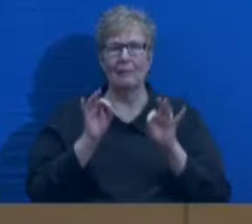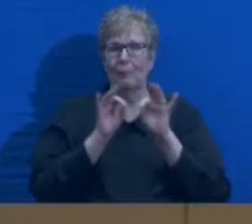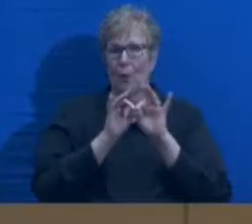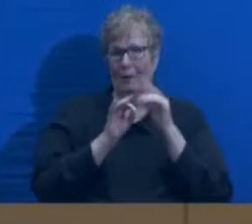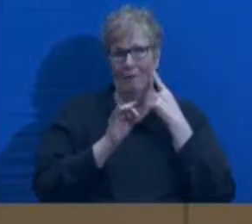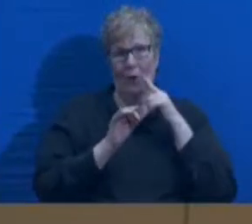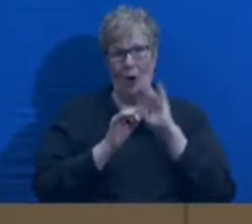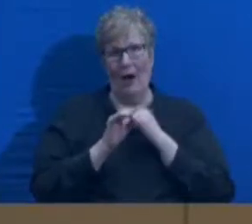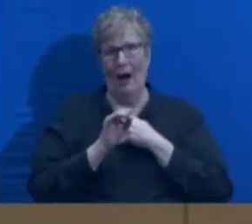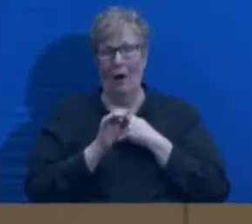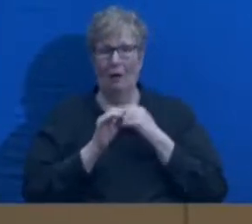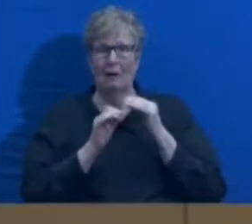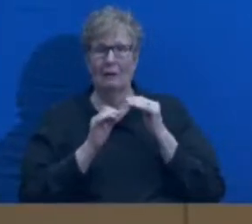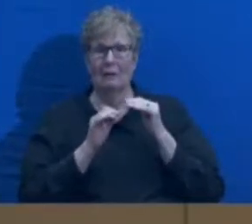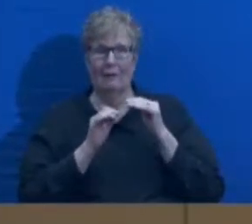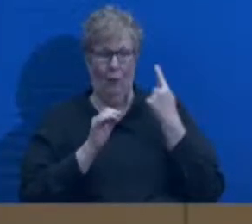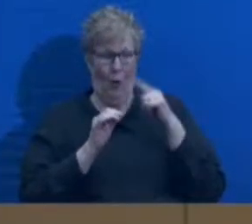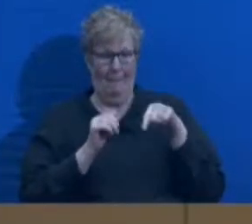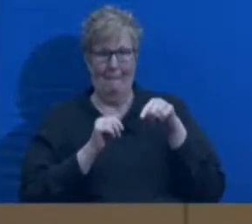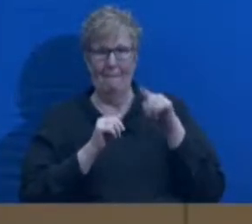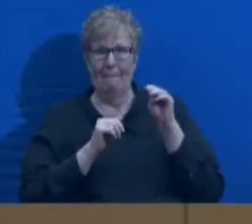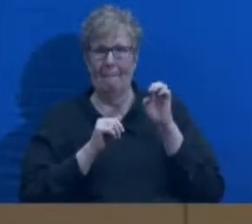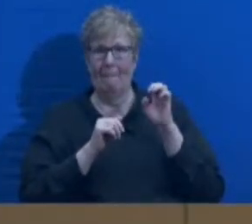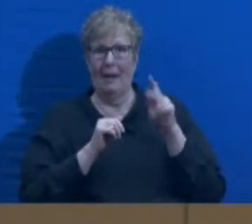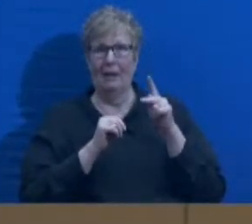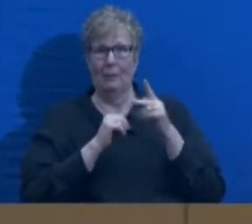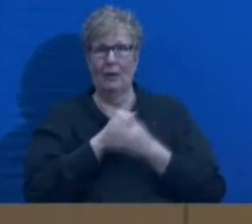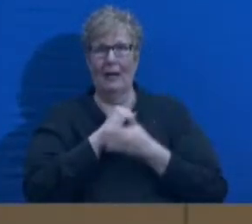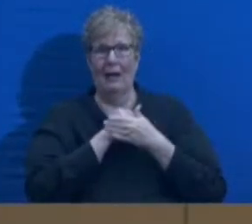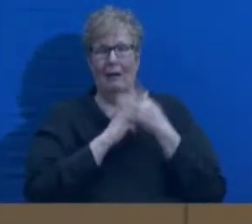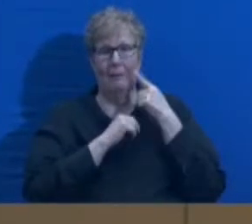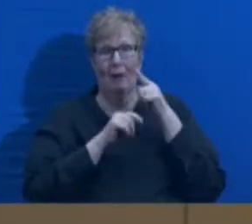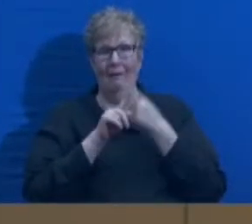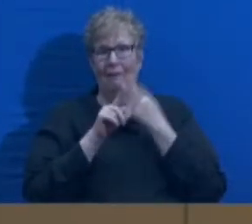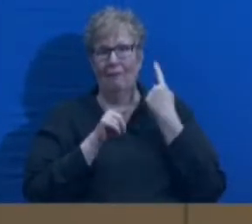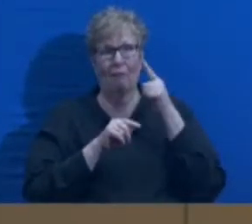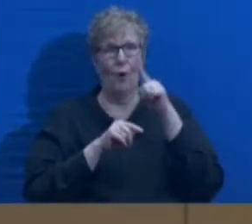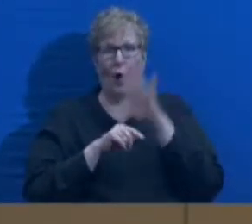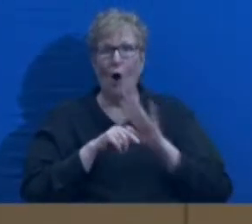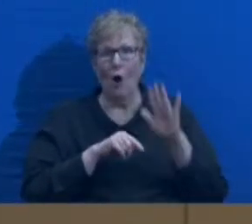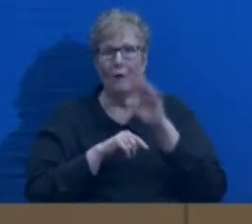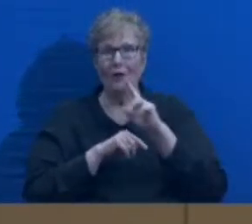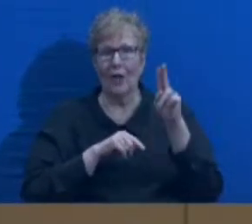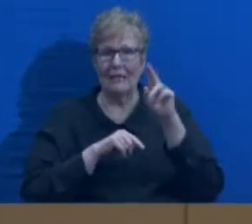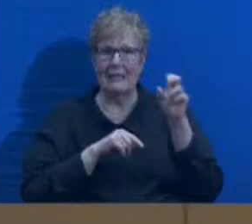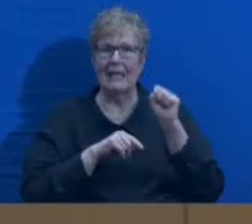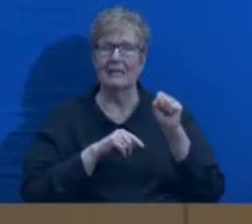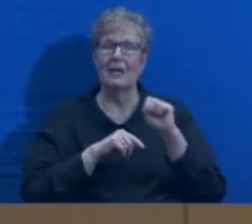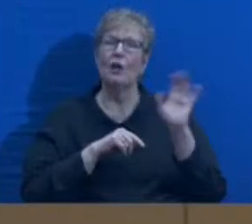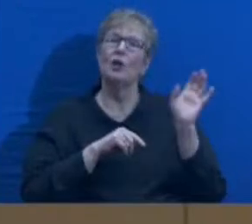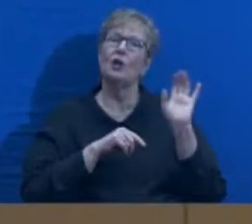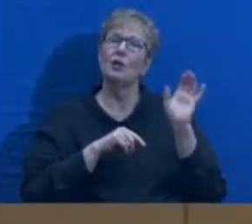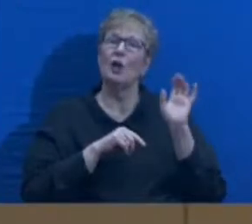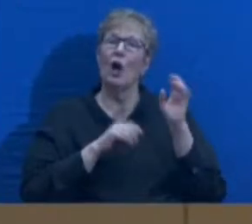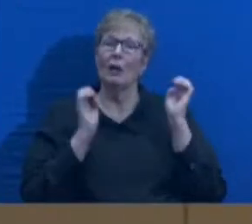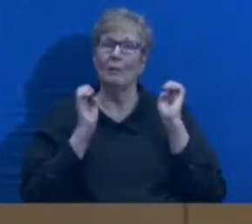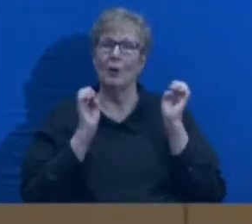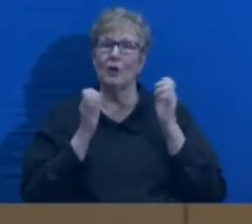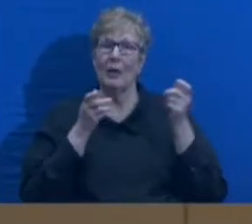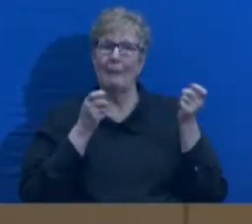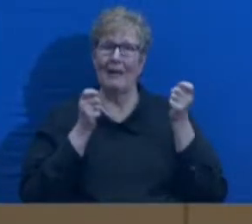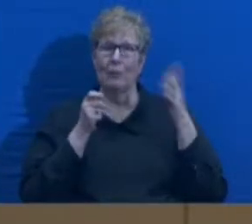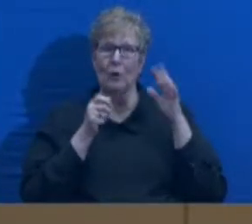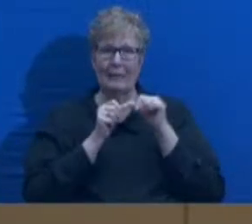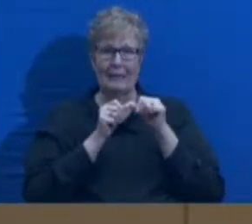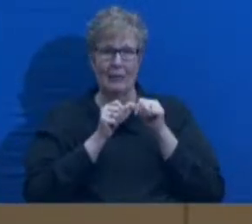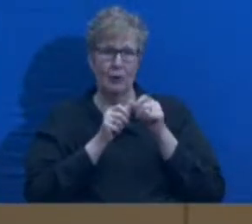infrastructure, not only for Mecklenburg County, but for the eastern United States. Charlotte Mecklenburg Emergency Management continues to monitor